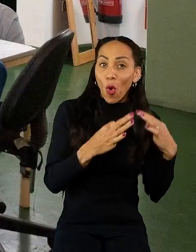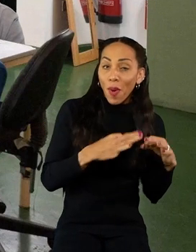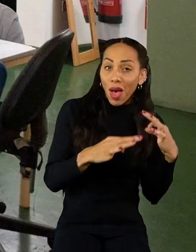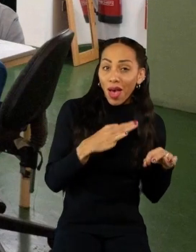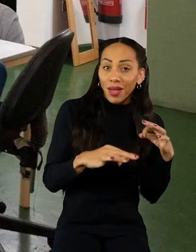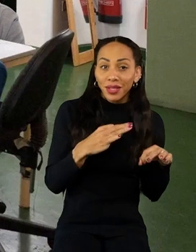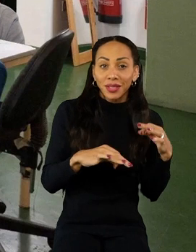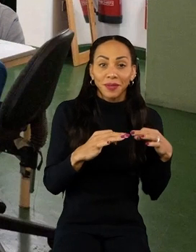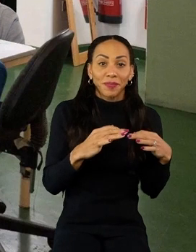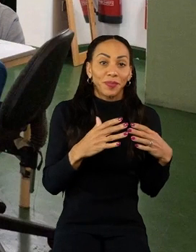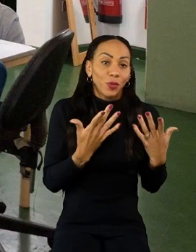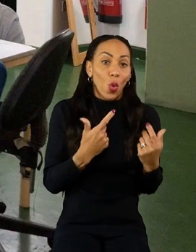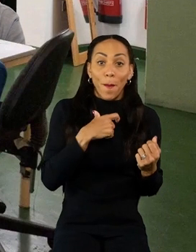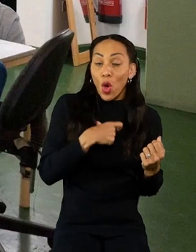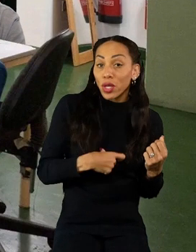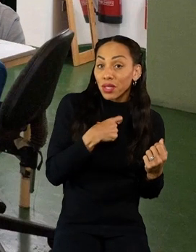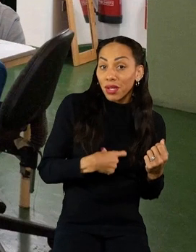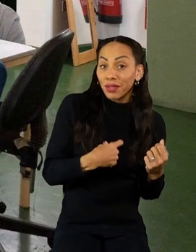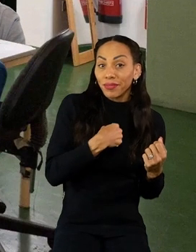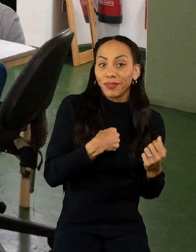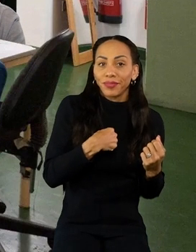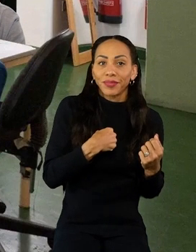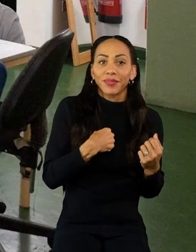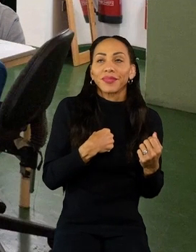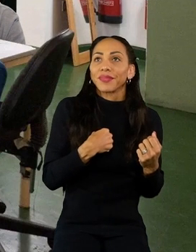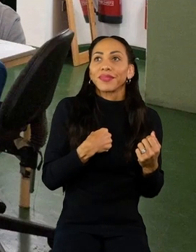projections of a performer